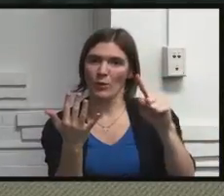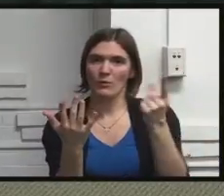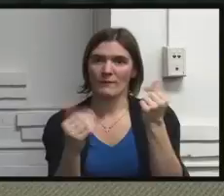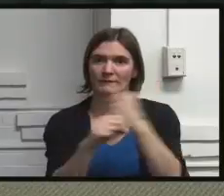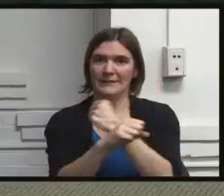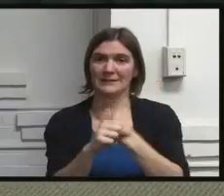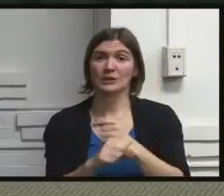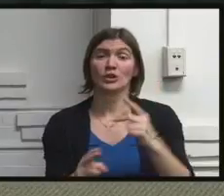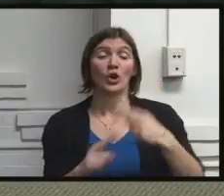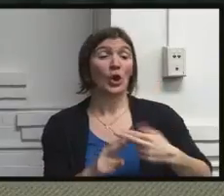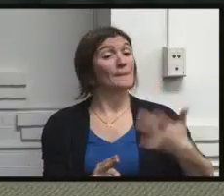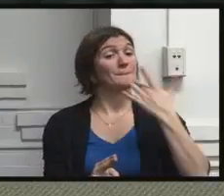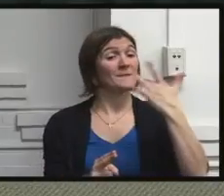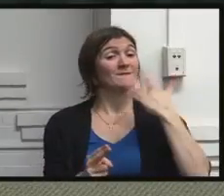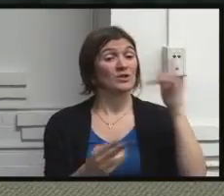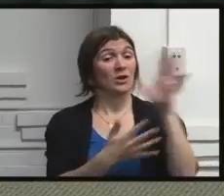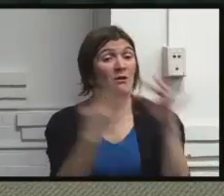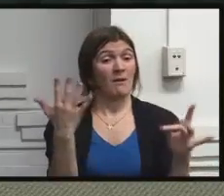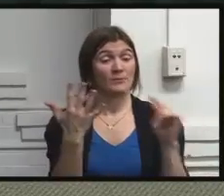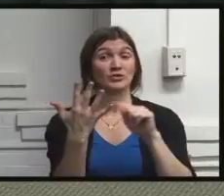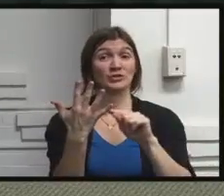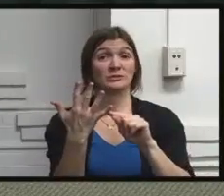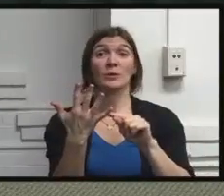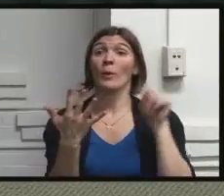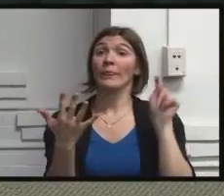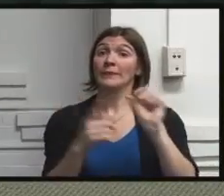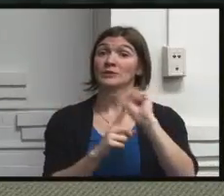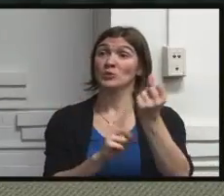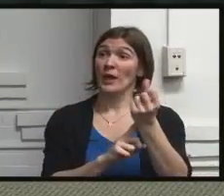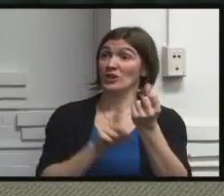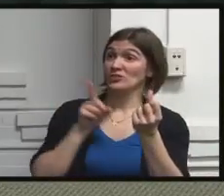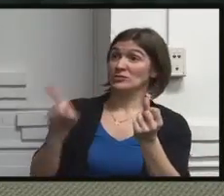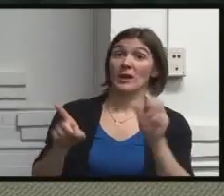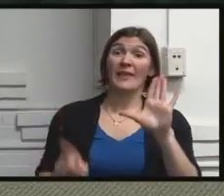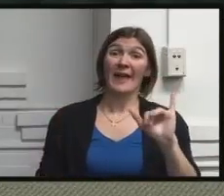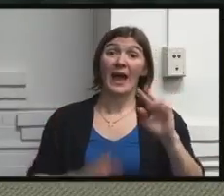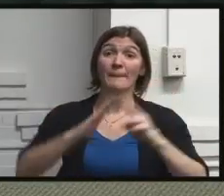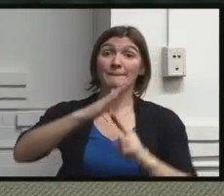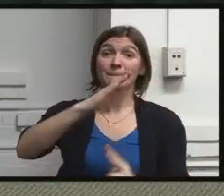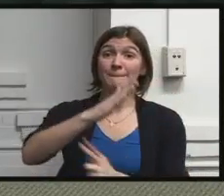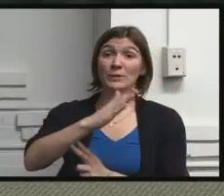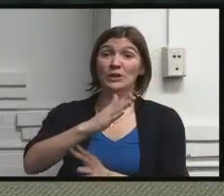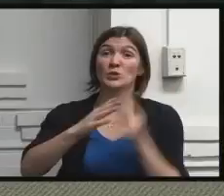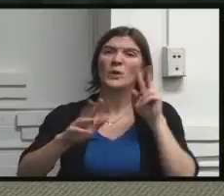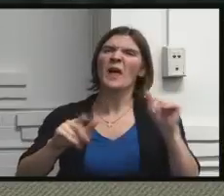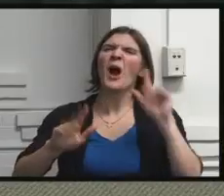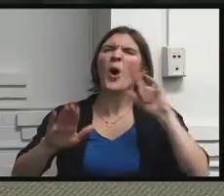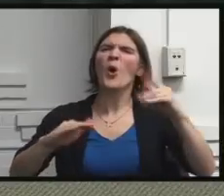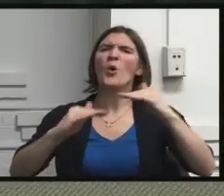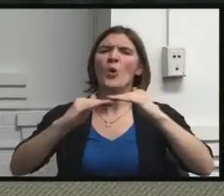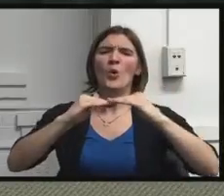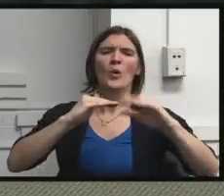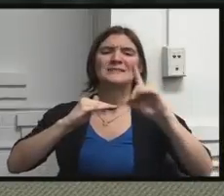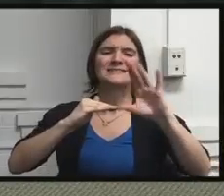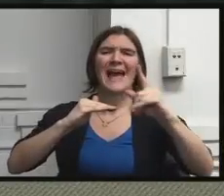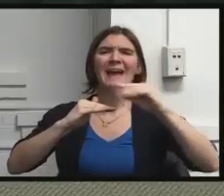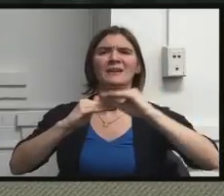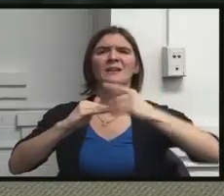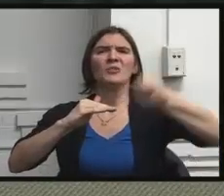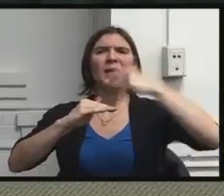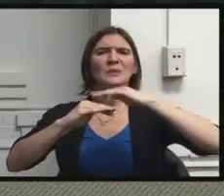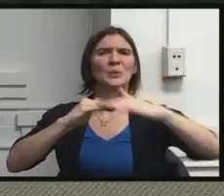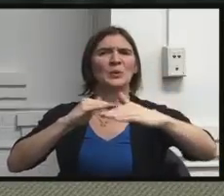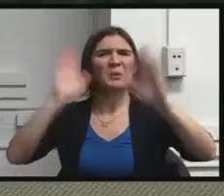is what we call a preferred alternatives presentation. In this case, this bridge was only looked at for a deck replacement. We, in about 6 months